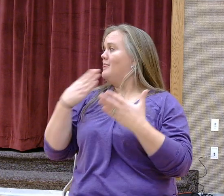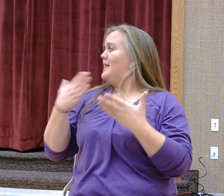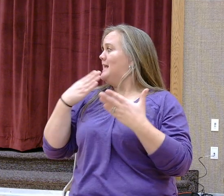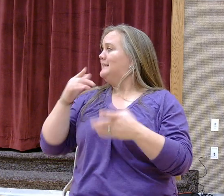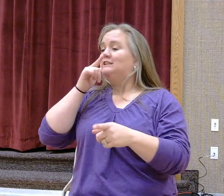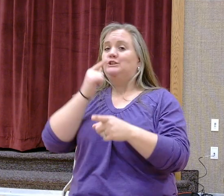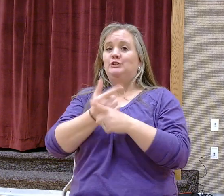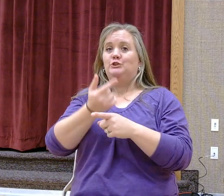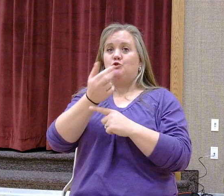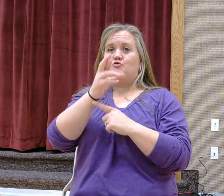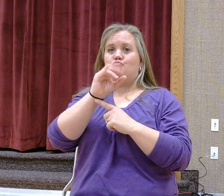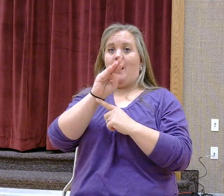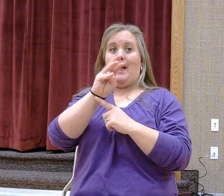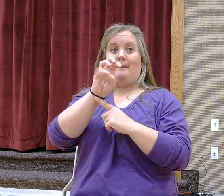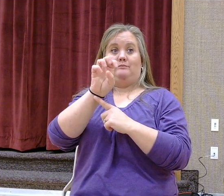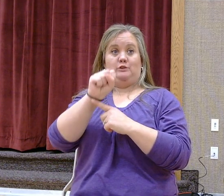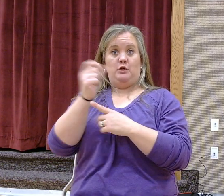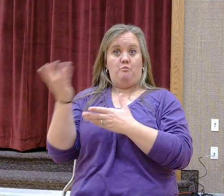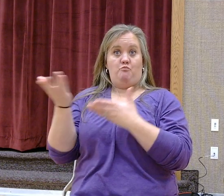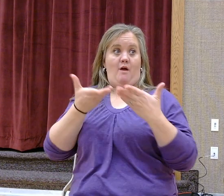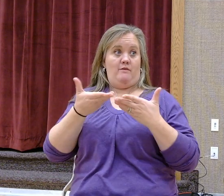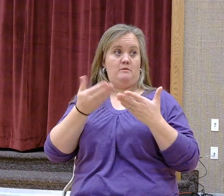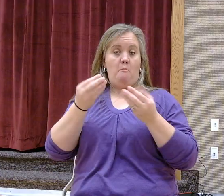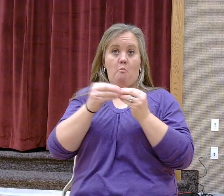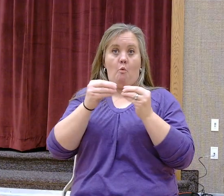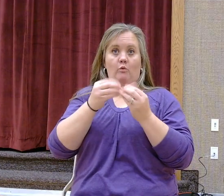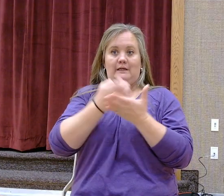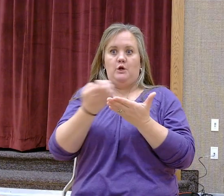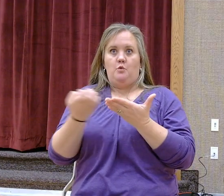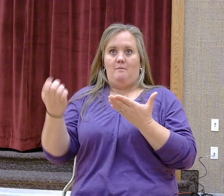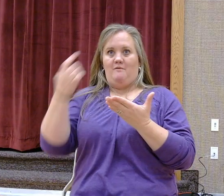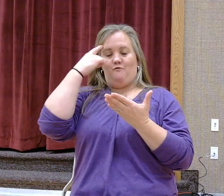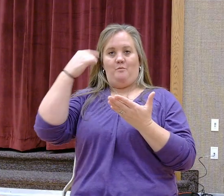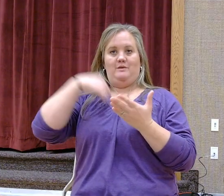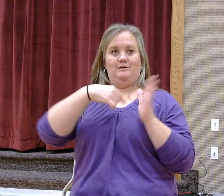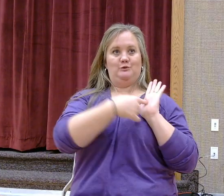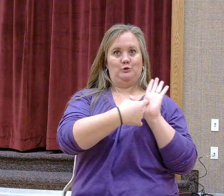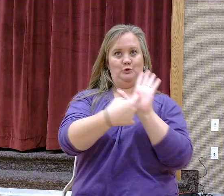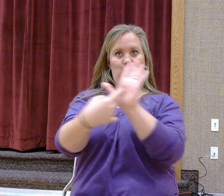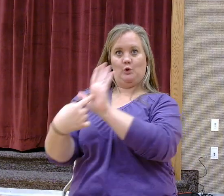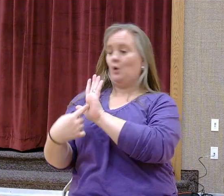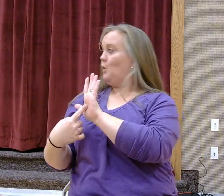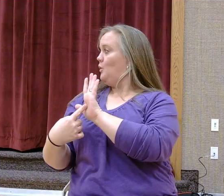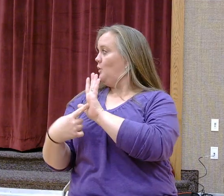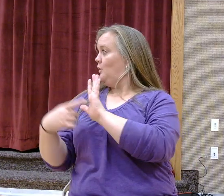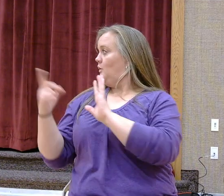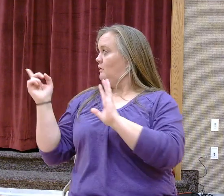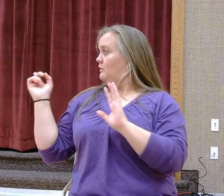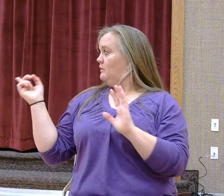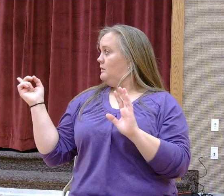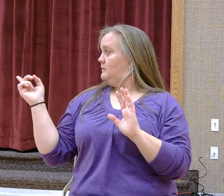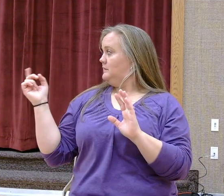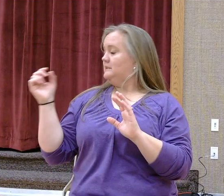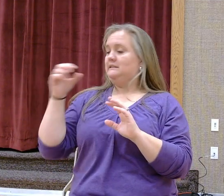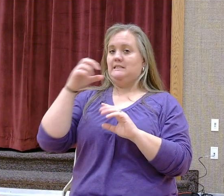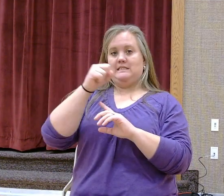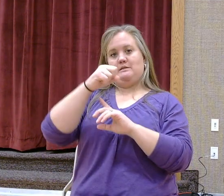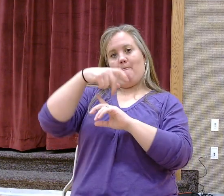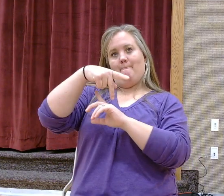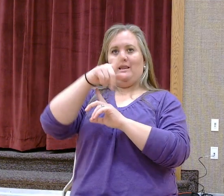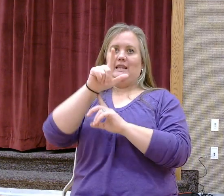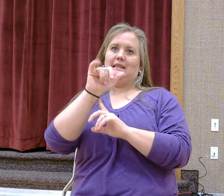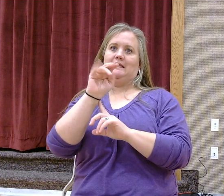brought some extra equipment here for me to show off. Ambu bag here. There's a splint. There's